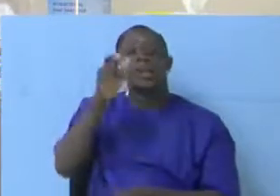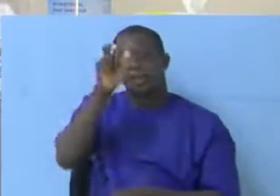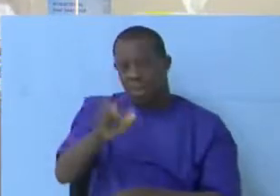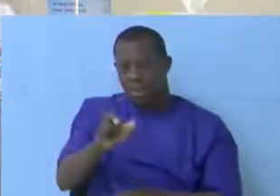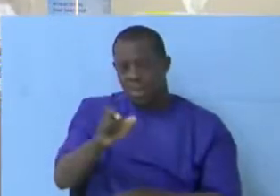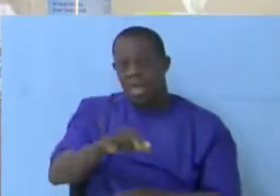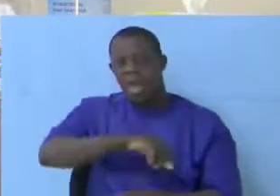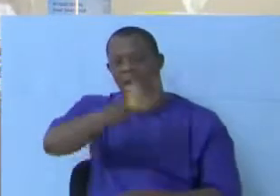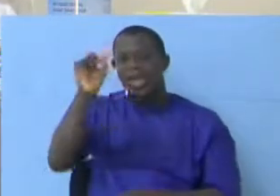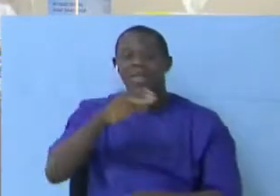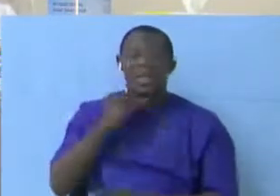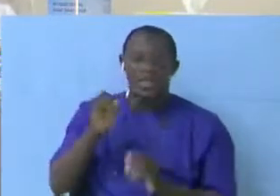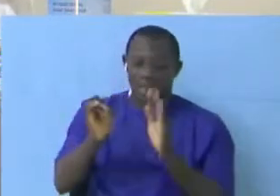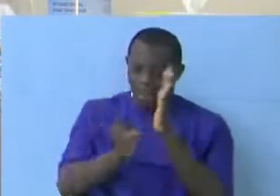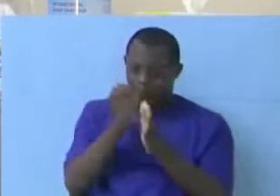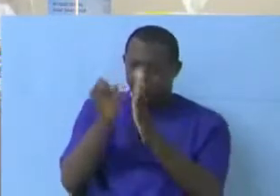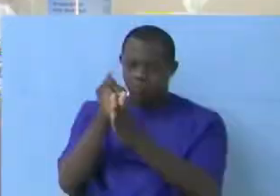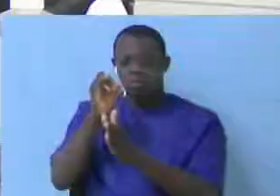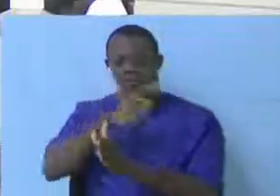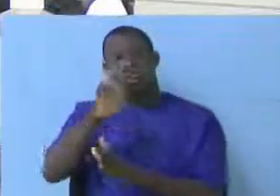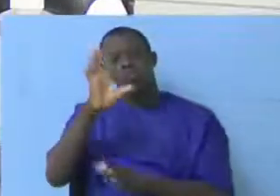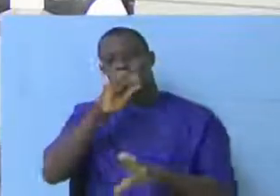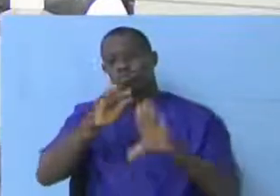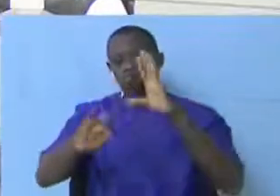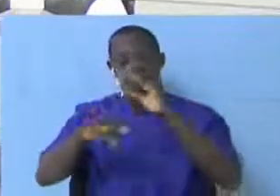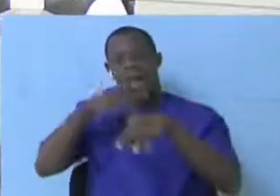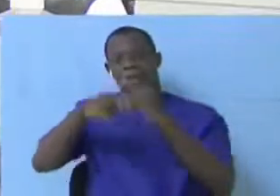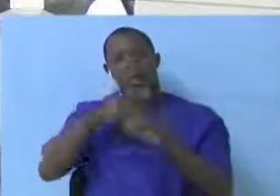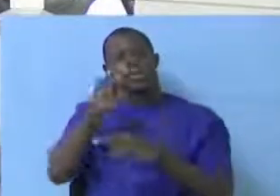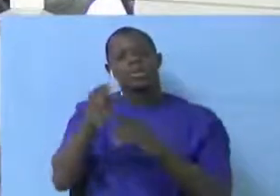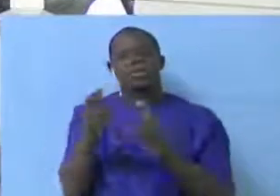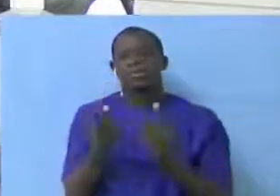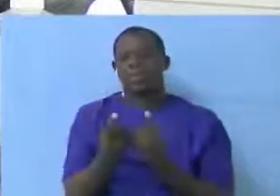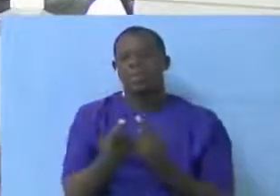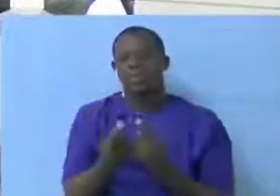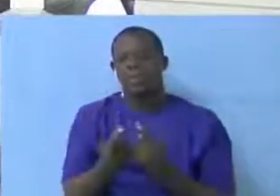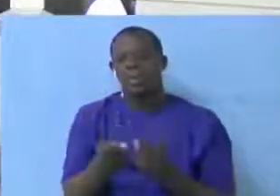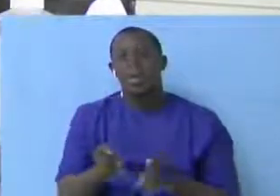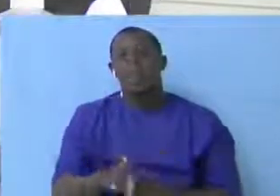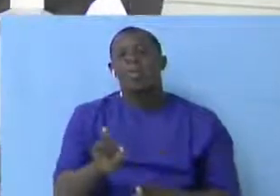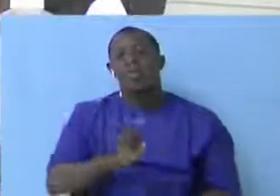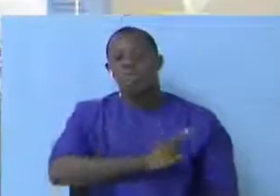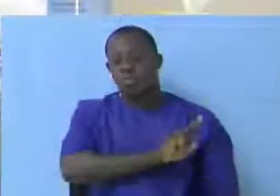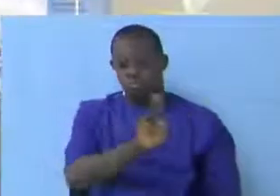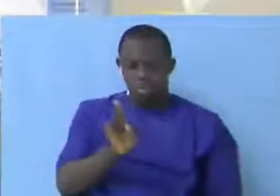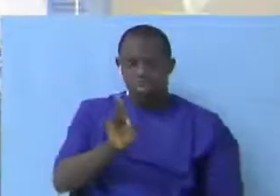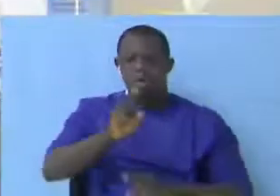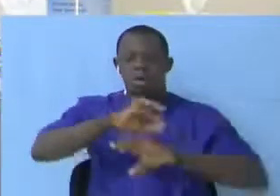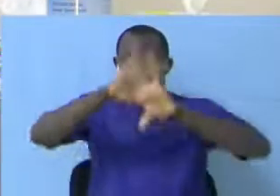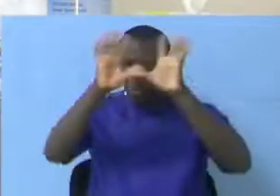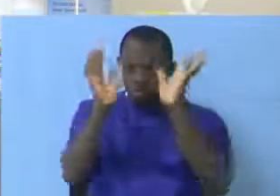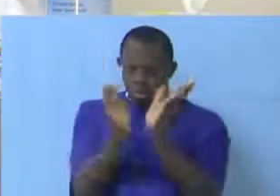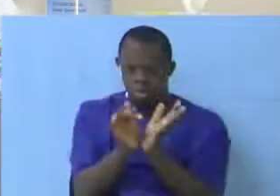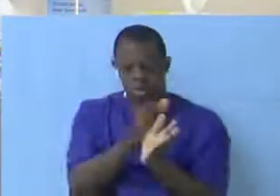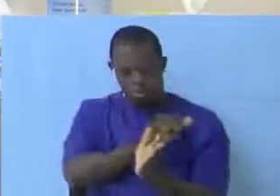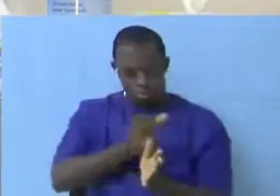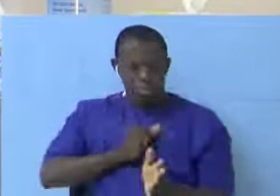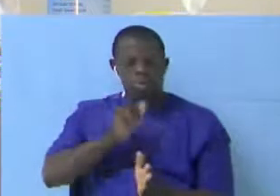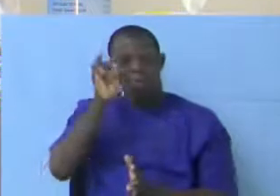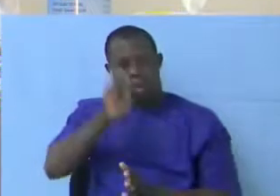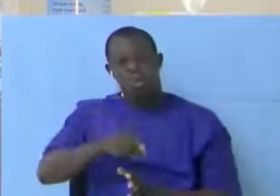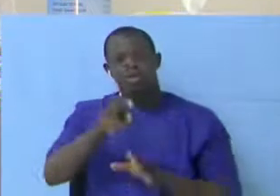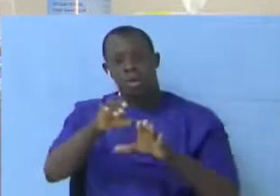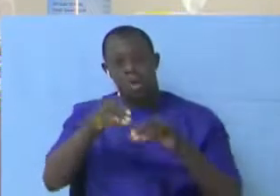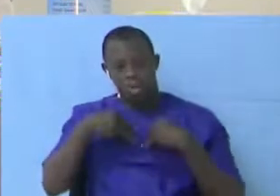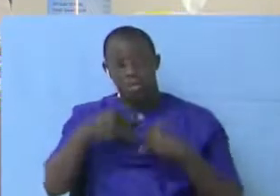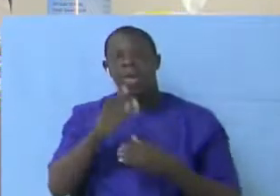investigated. Mola me mo fa anu ala fa dalilo nyin yo kisi. We, all of us, have to accept that is what has